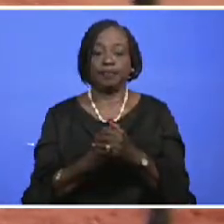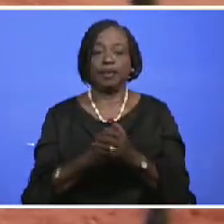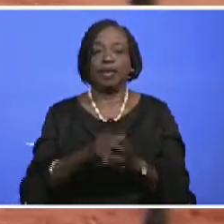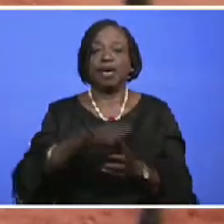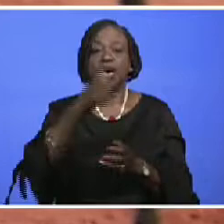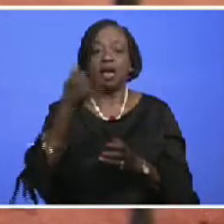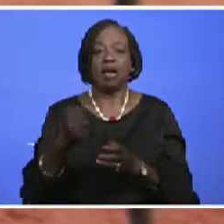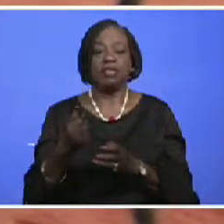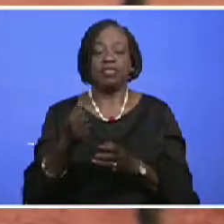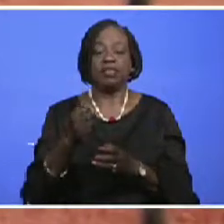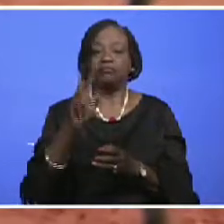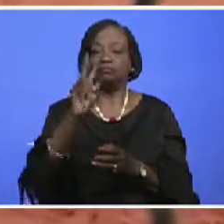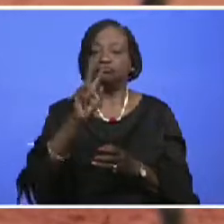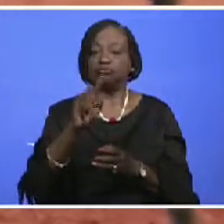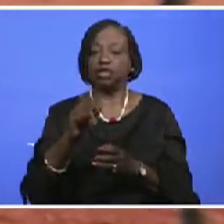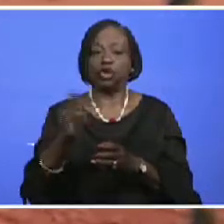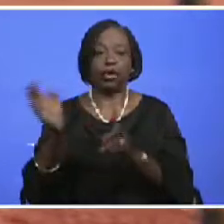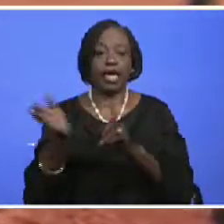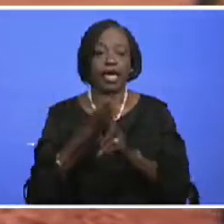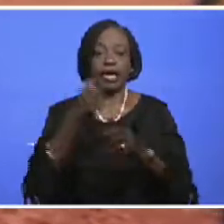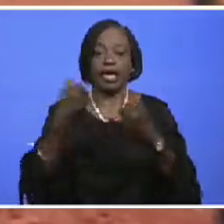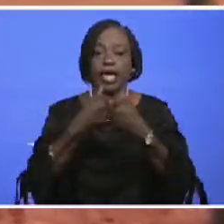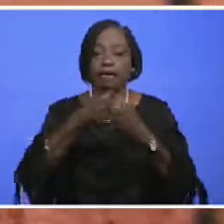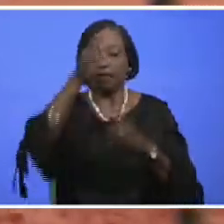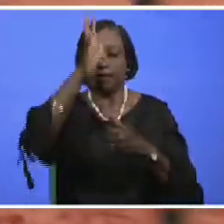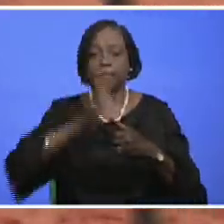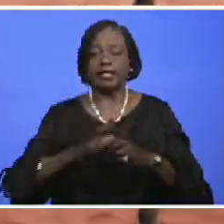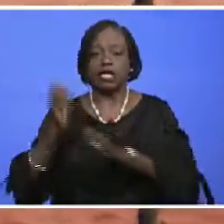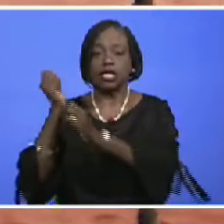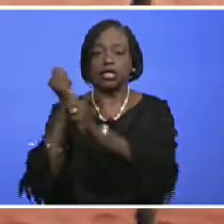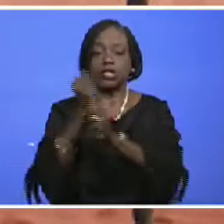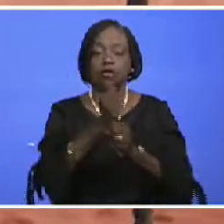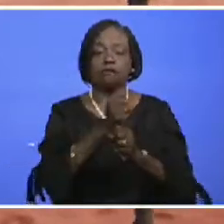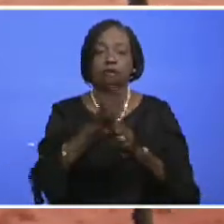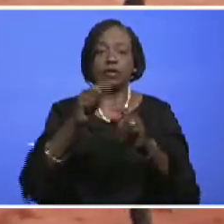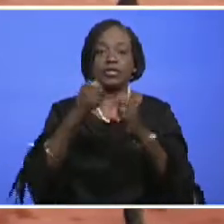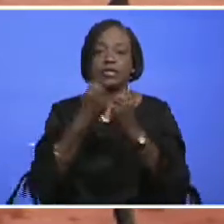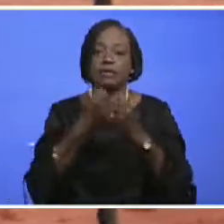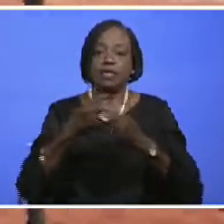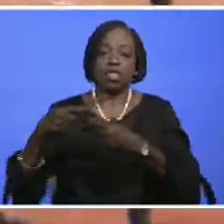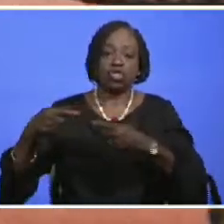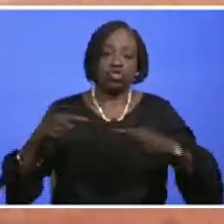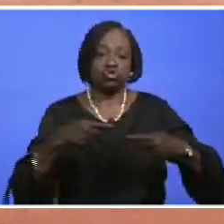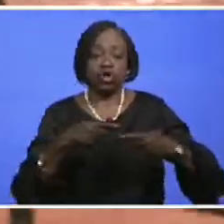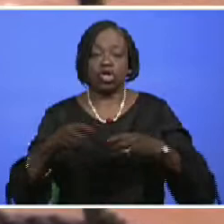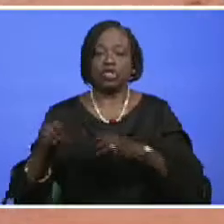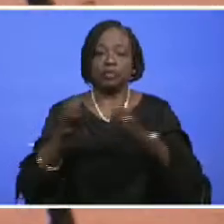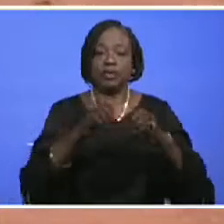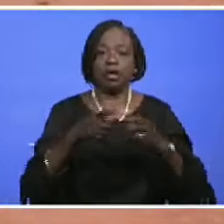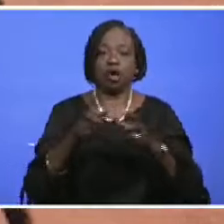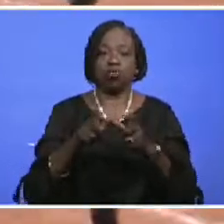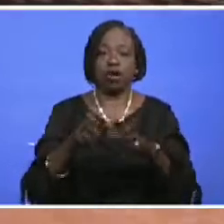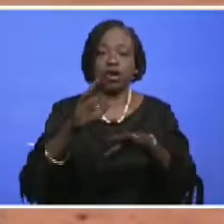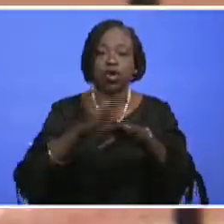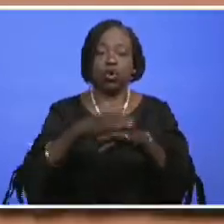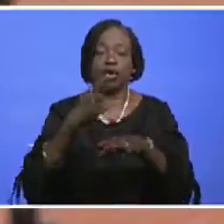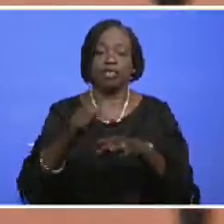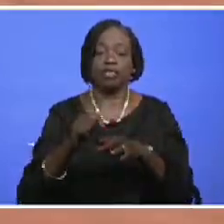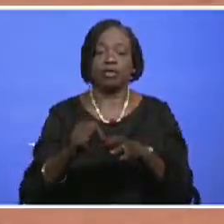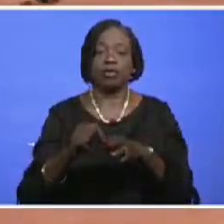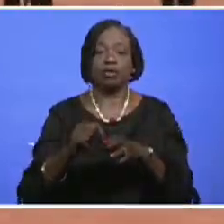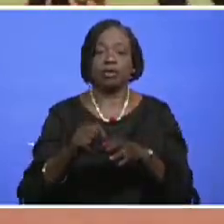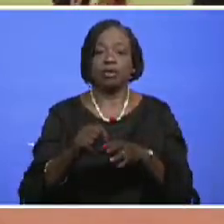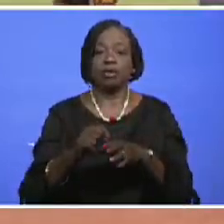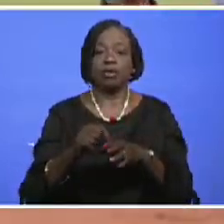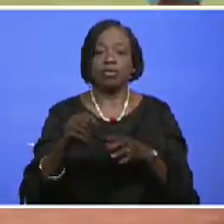Another no-hitter game for the men's softball team. They struggled to put a run on the board while giving up 4 to Venezuela.